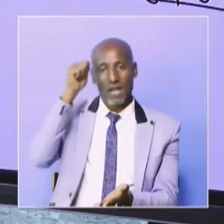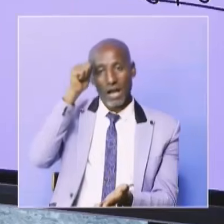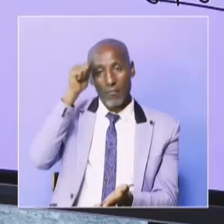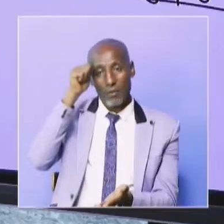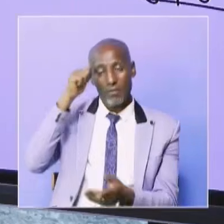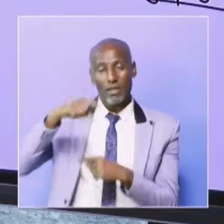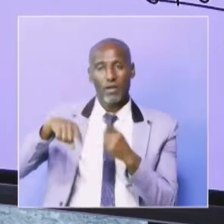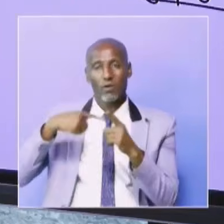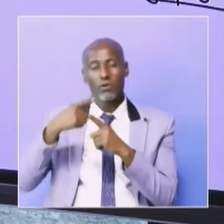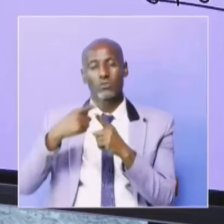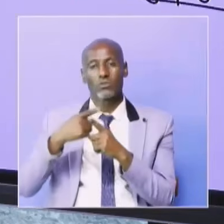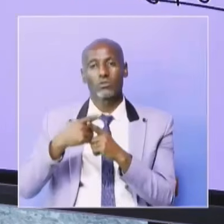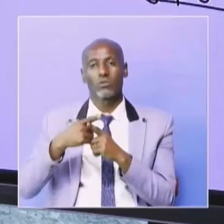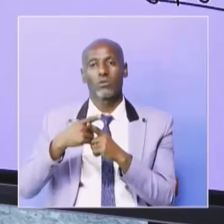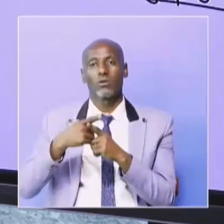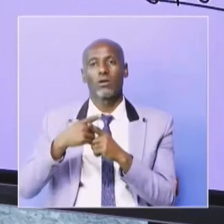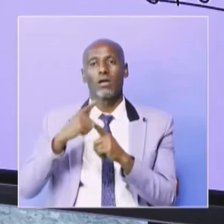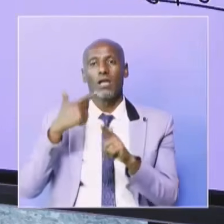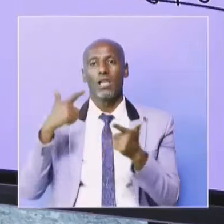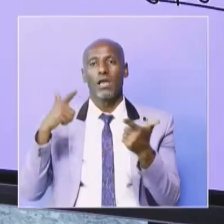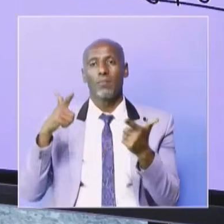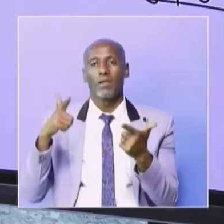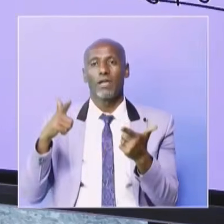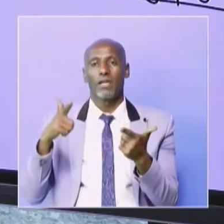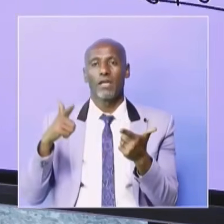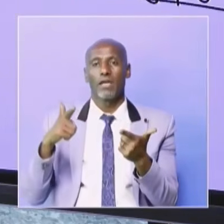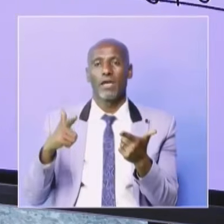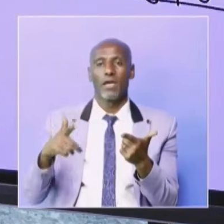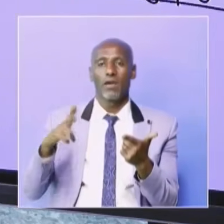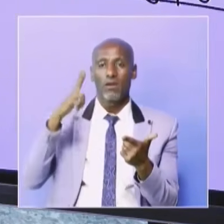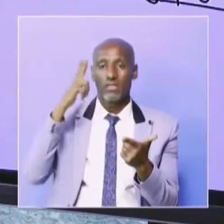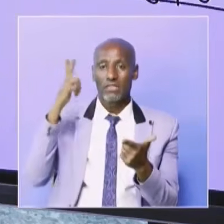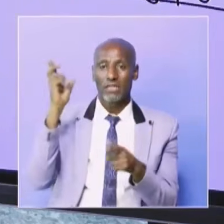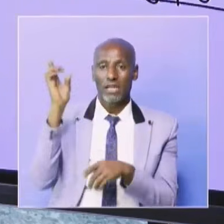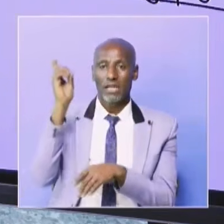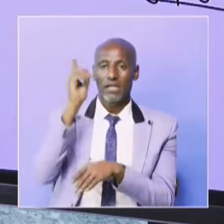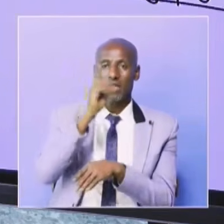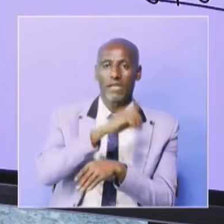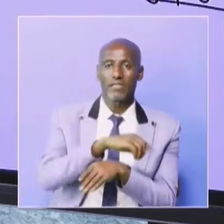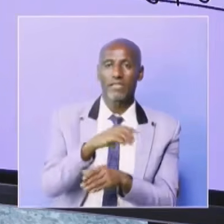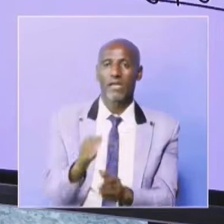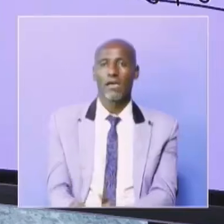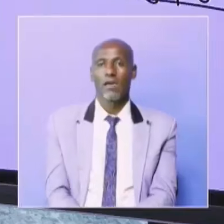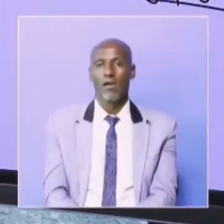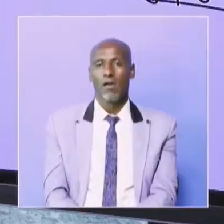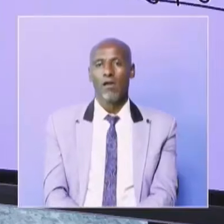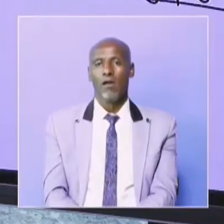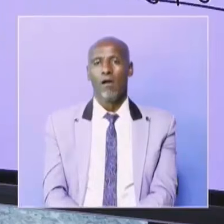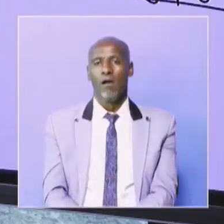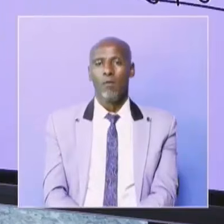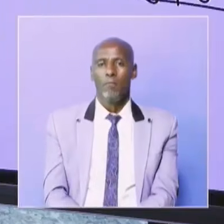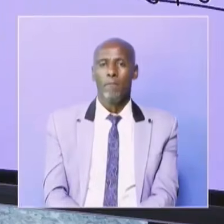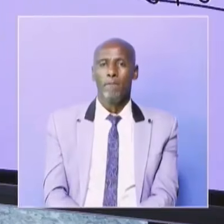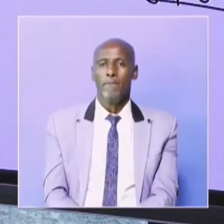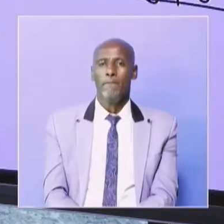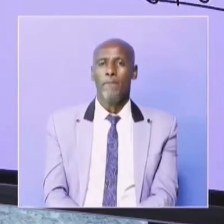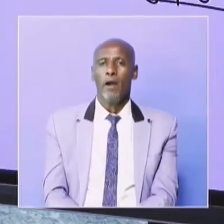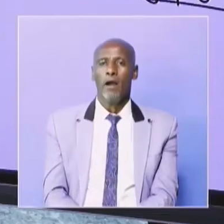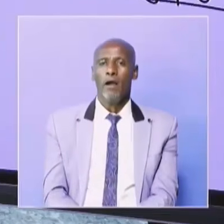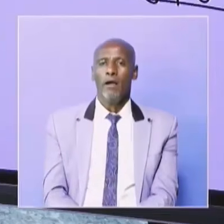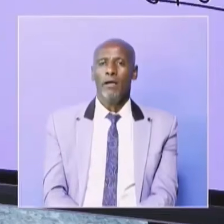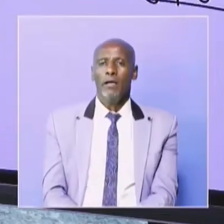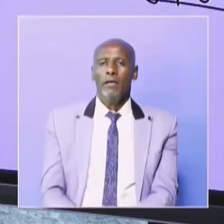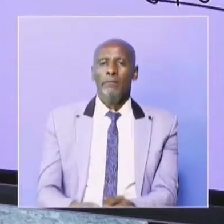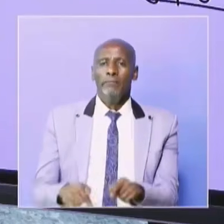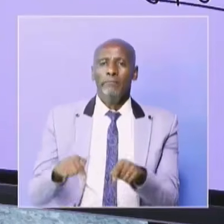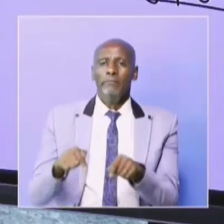library every 3 days. You see? A baby goes to the library every 3 days. He go now, and then